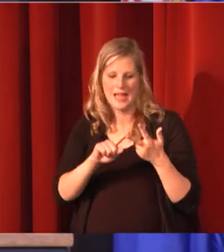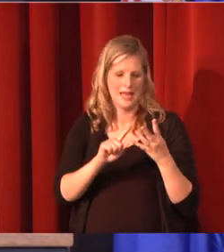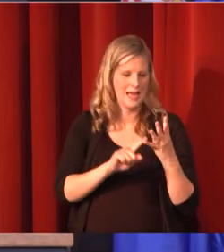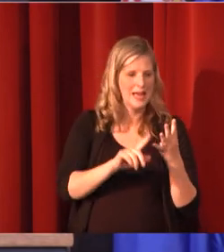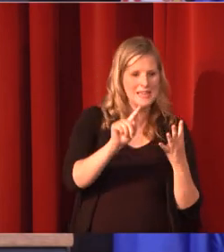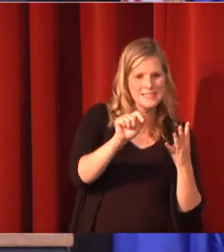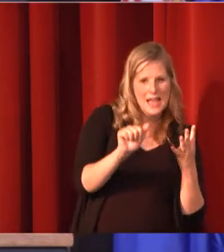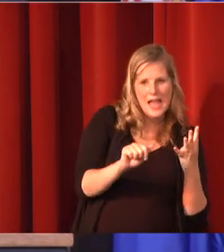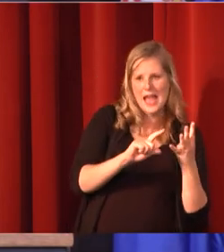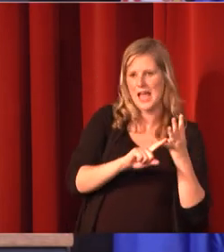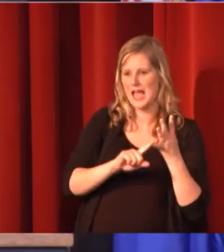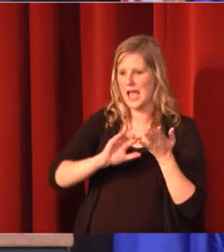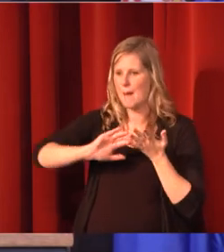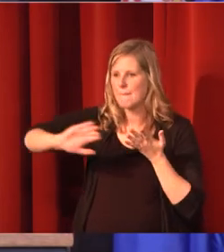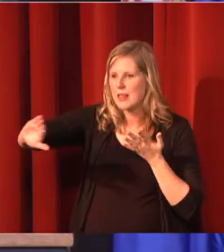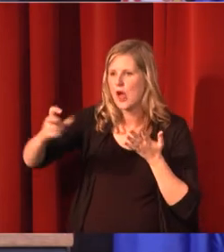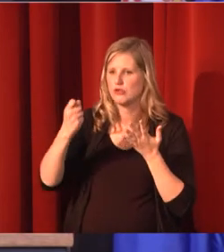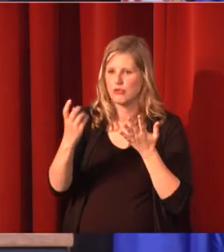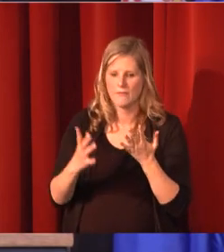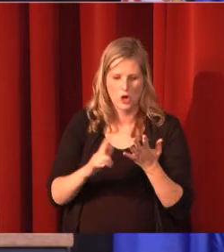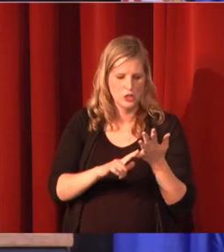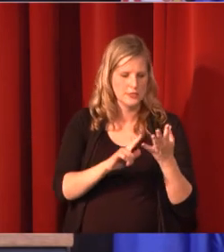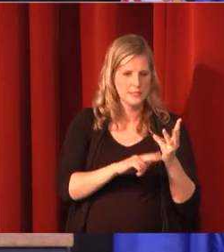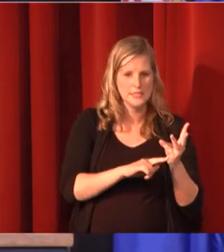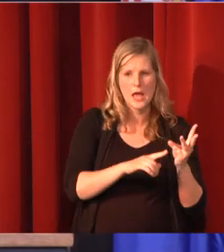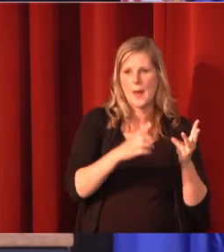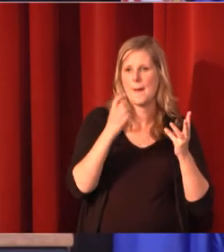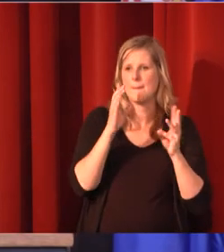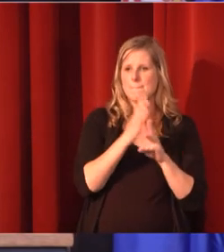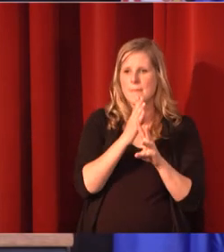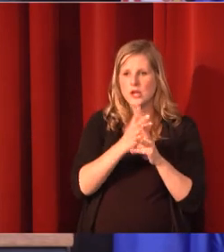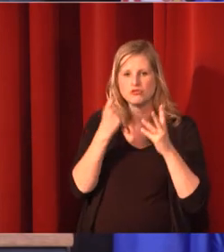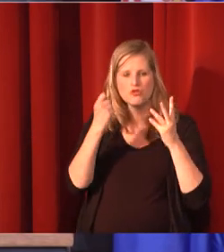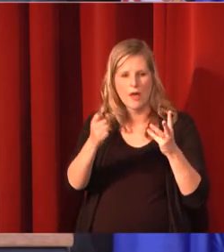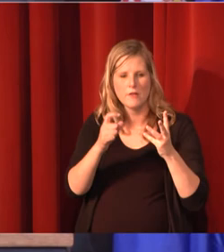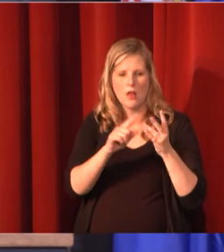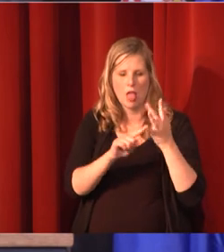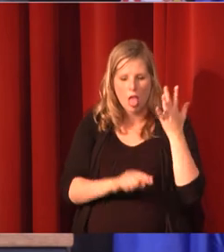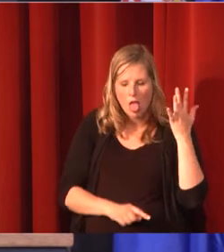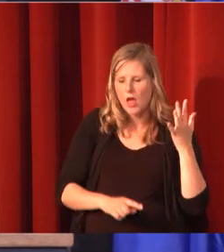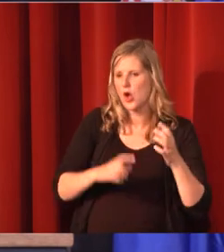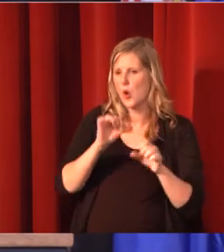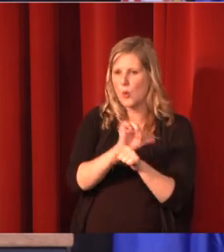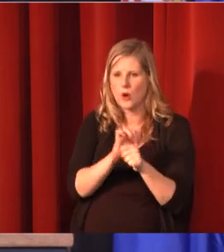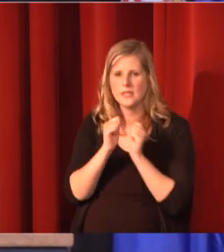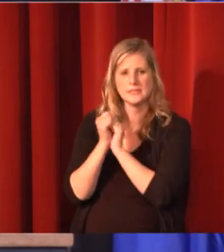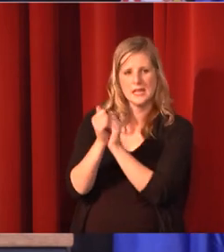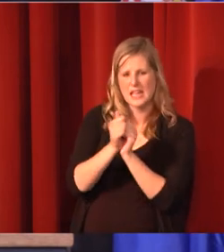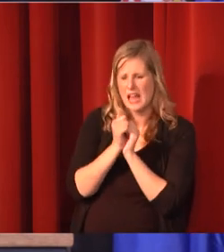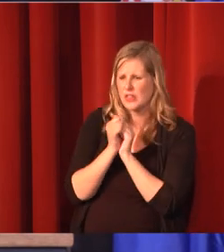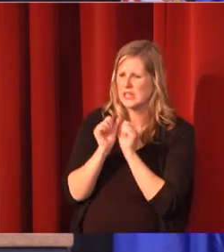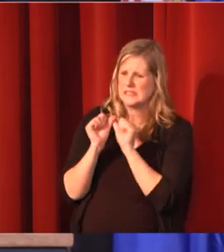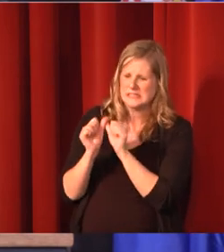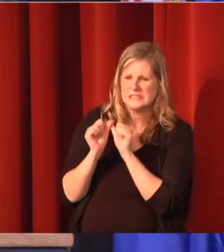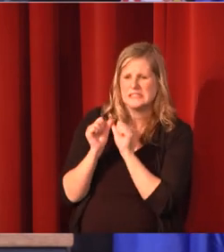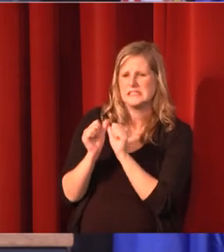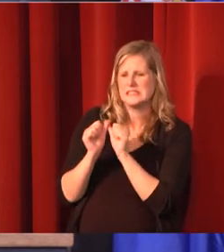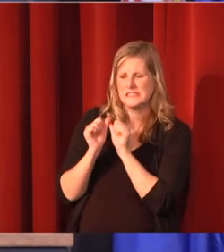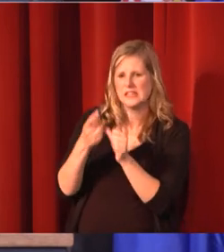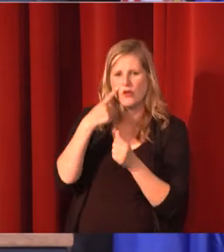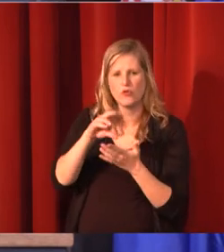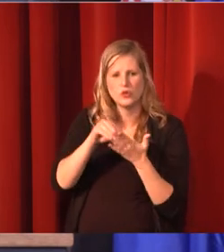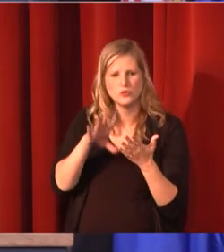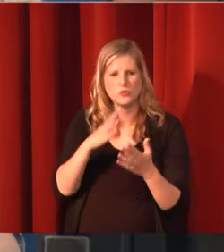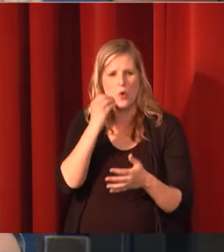drivers bus drivers and just neighbors with shovels pitching in together cheerfully to get our students home safe